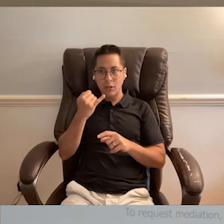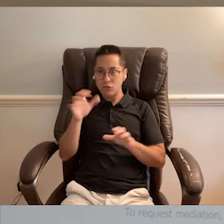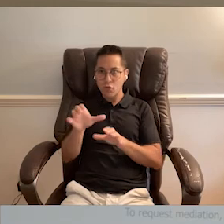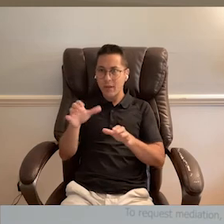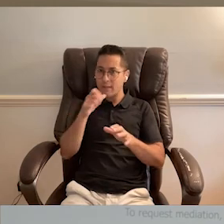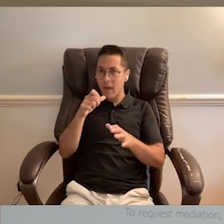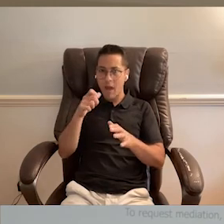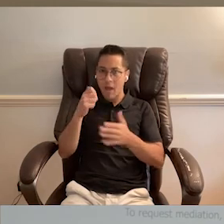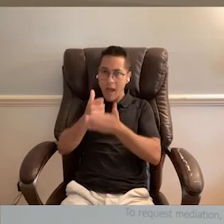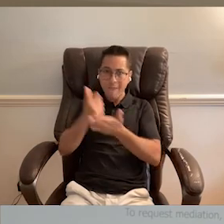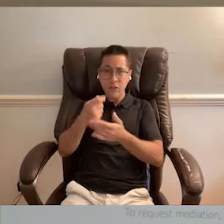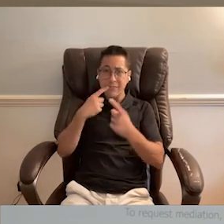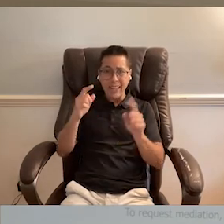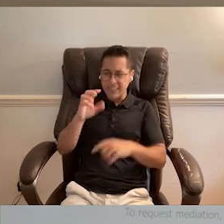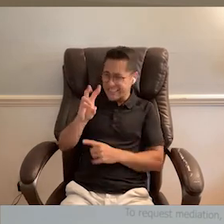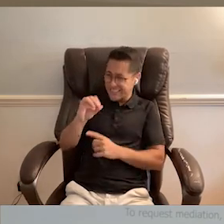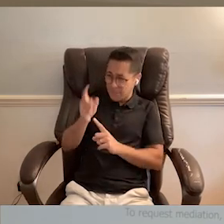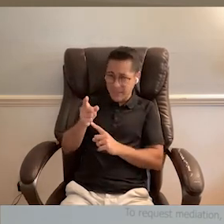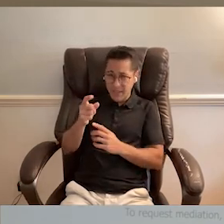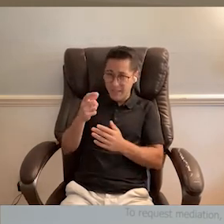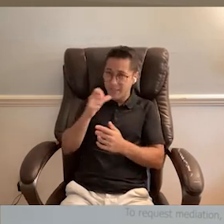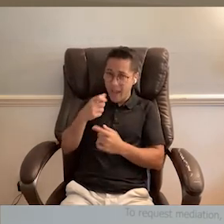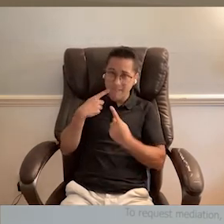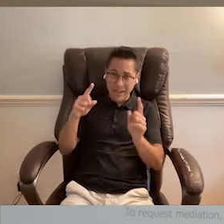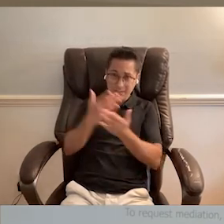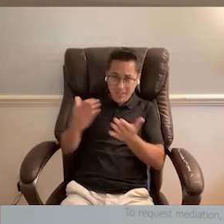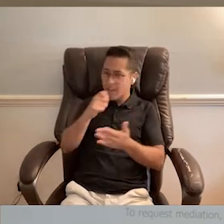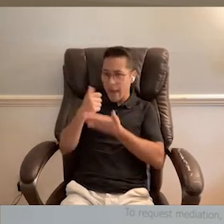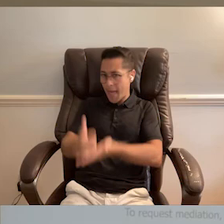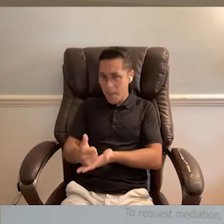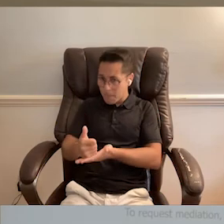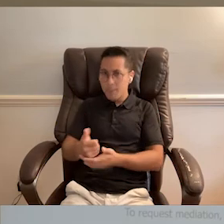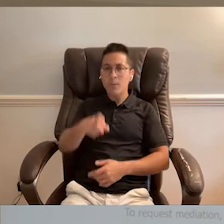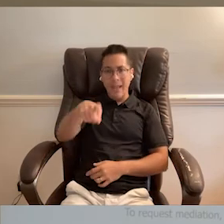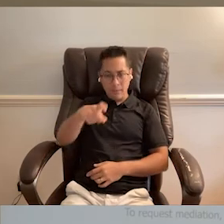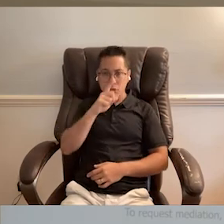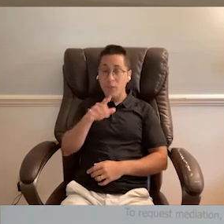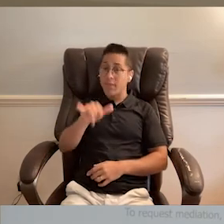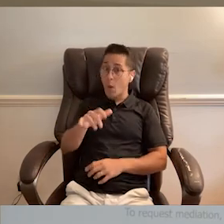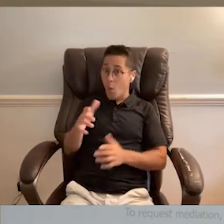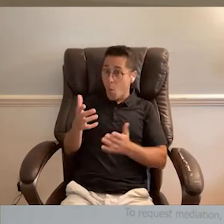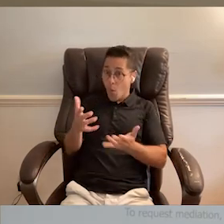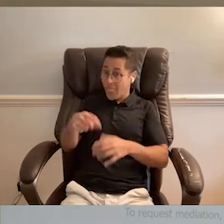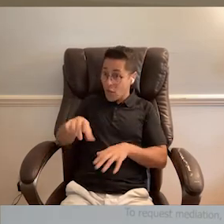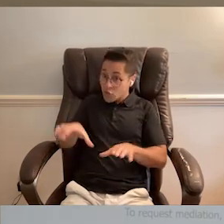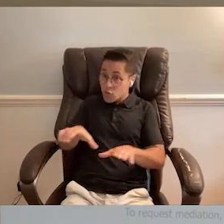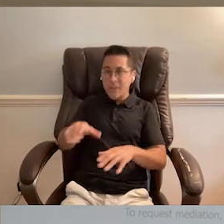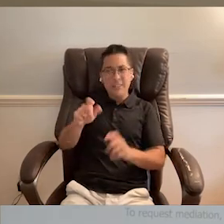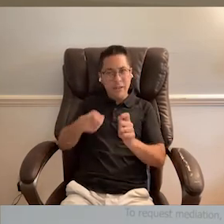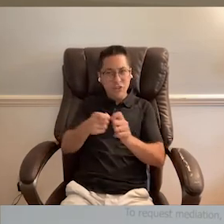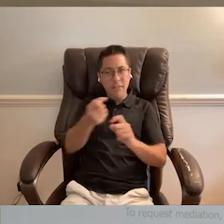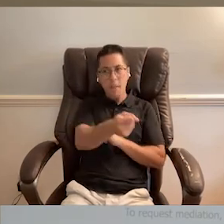of ineffective stuff isn't gonna help your child. You need to make sure what they're doing, especially when they're pulling children out of gen